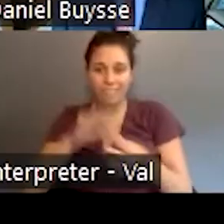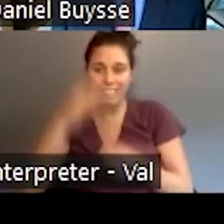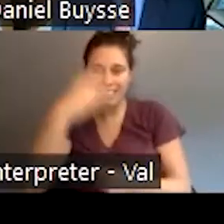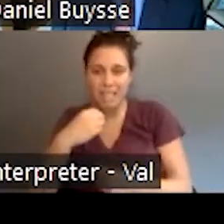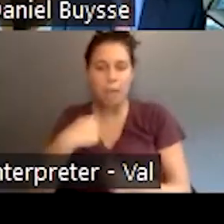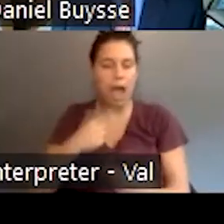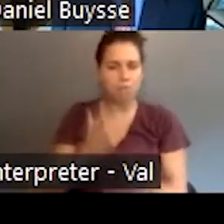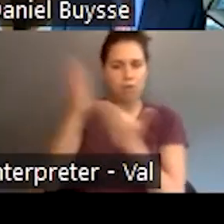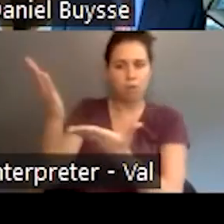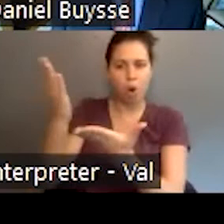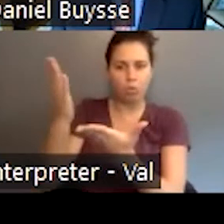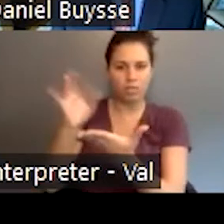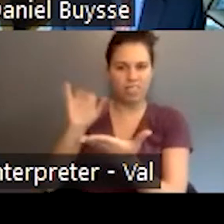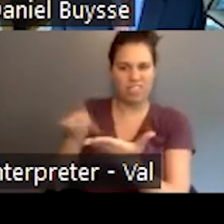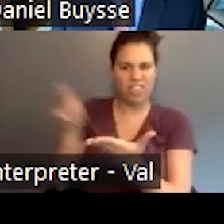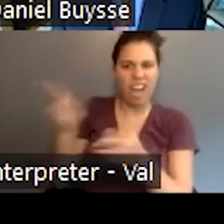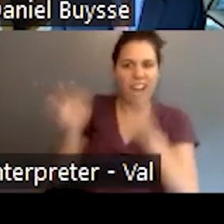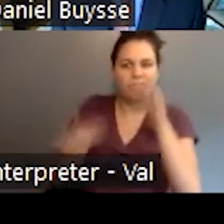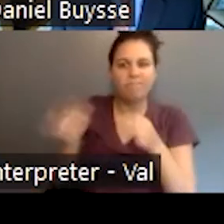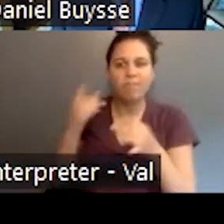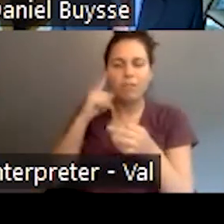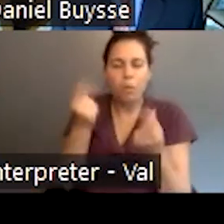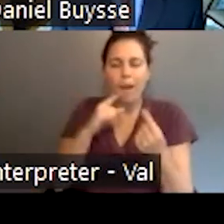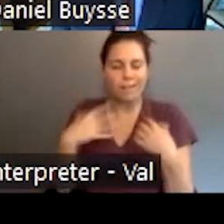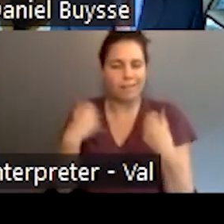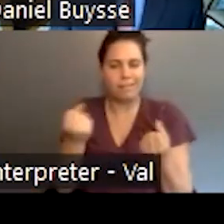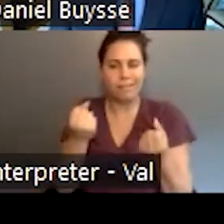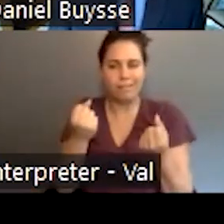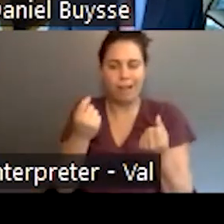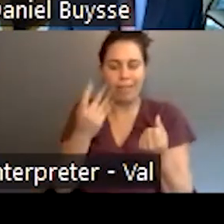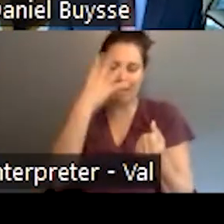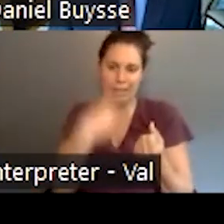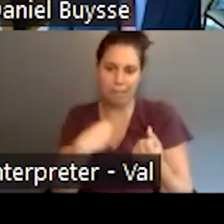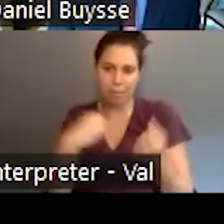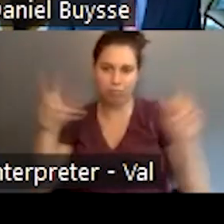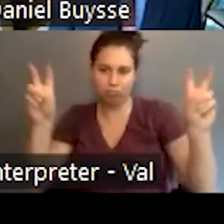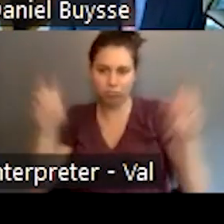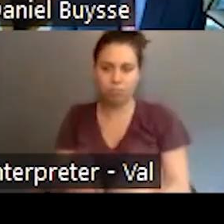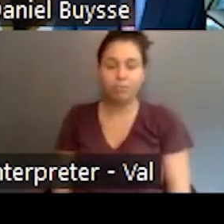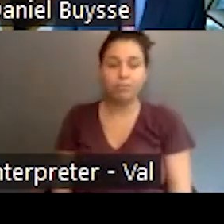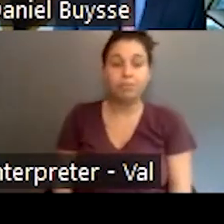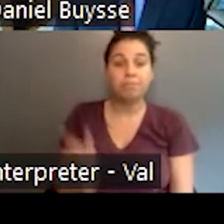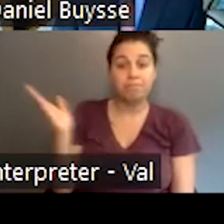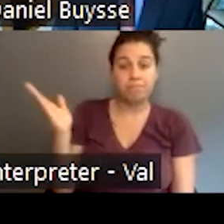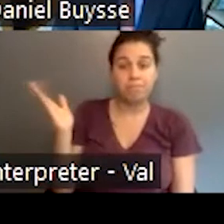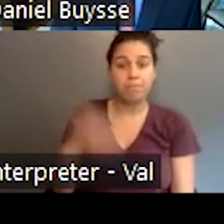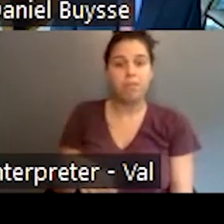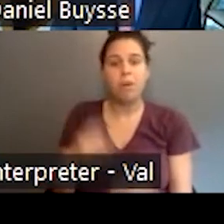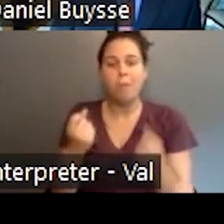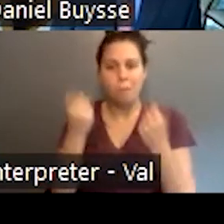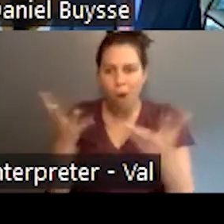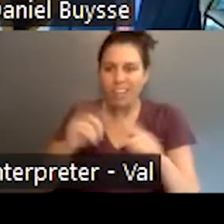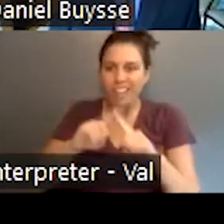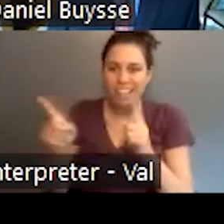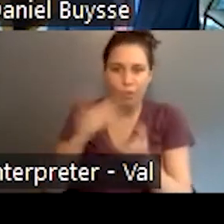definition for sleep health as a conceptual framework. That sleep health is a multidimensional pattern of sleep